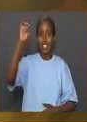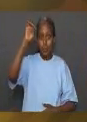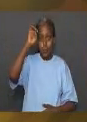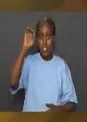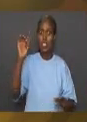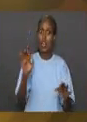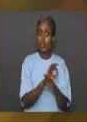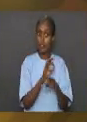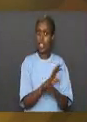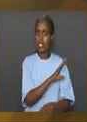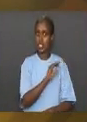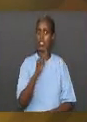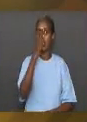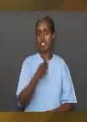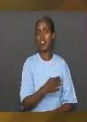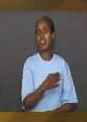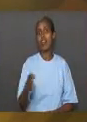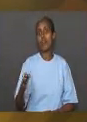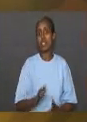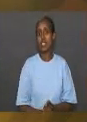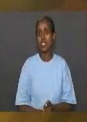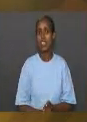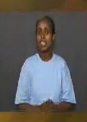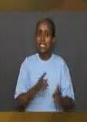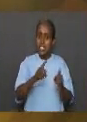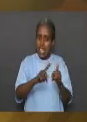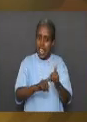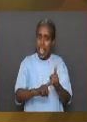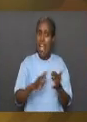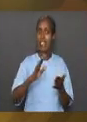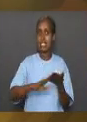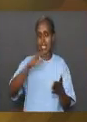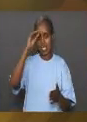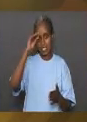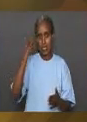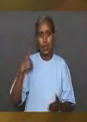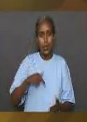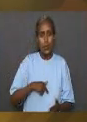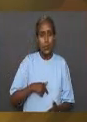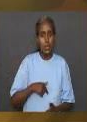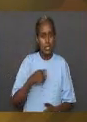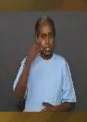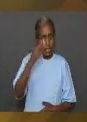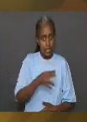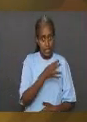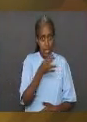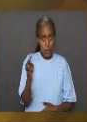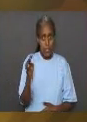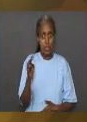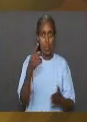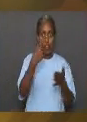functions and their graphs. In the last lesson, we built tables of values